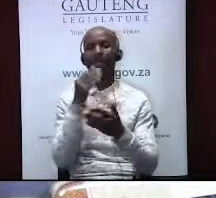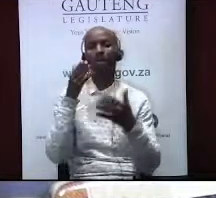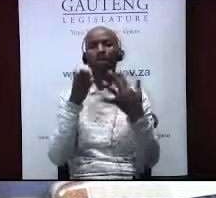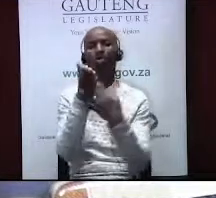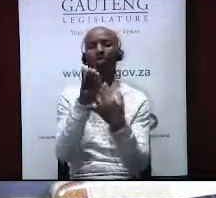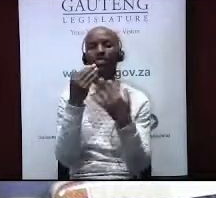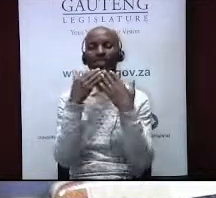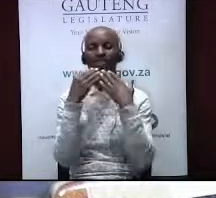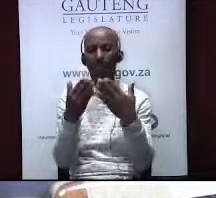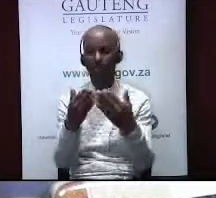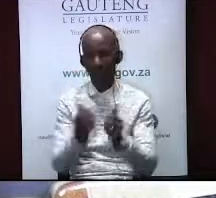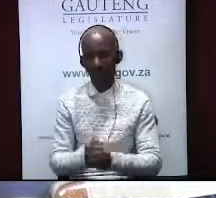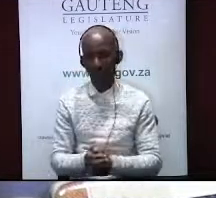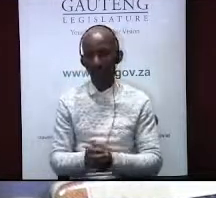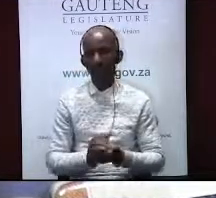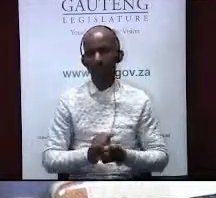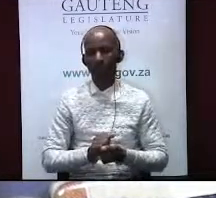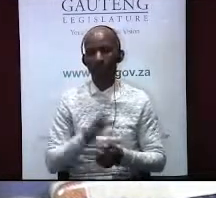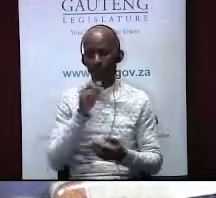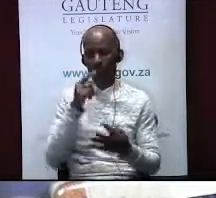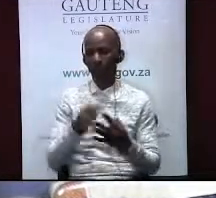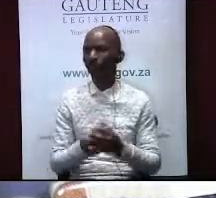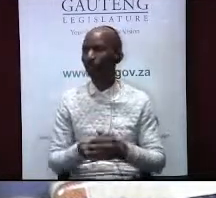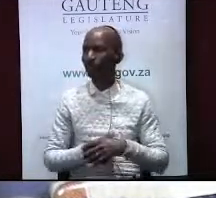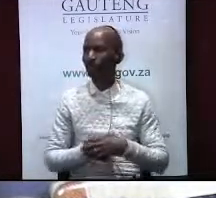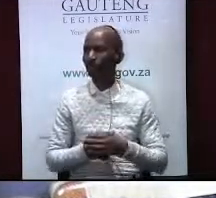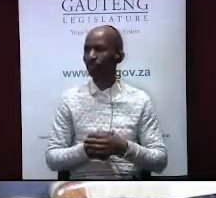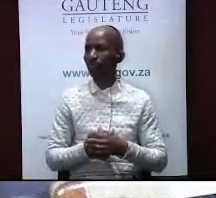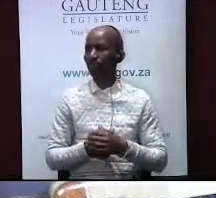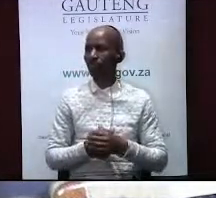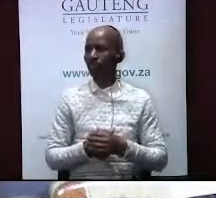progress. Thank you very much. The next speaker.